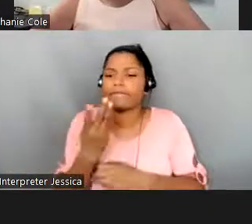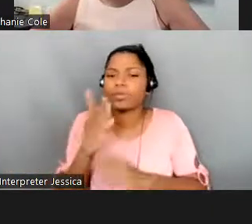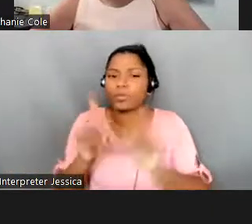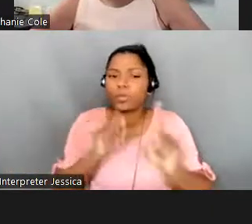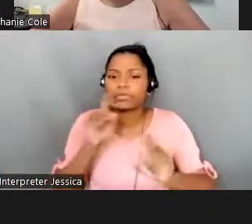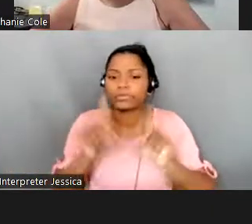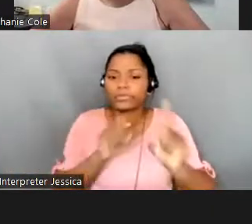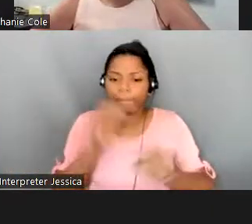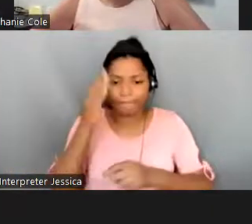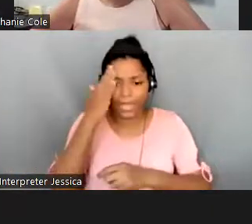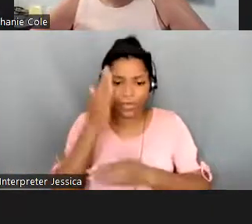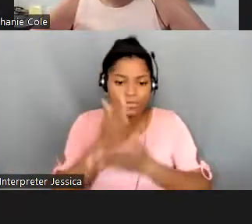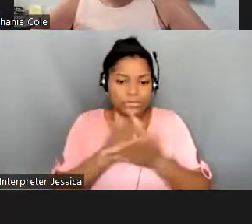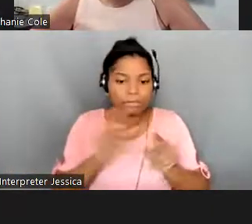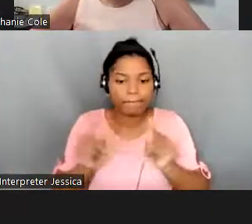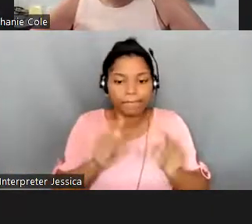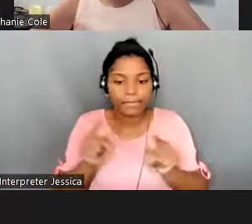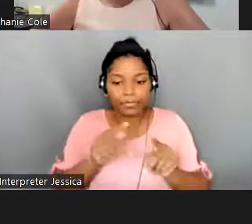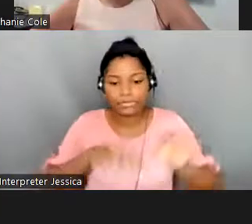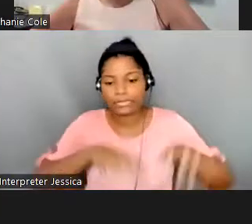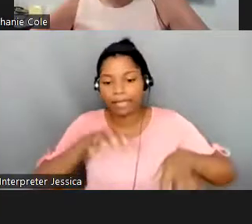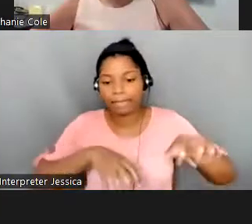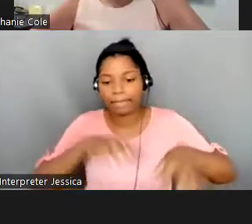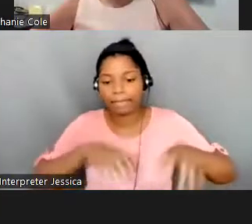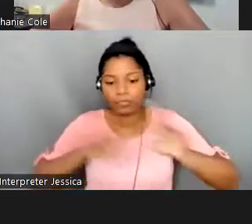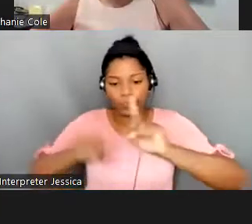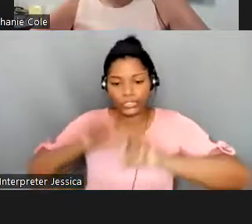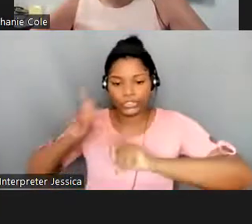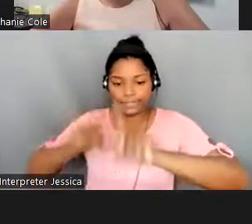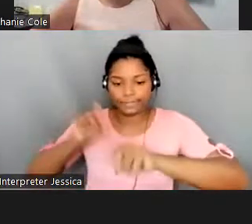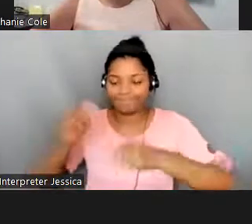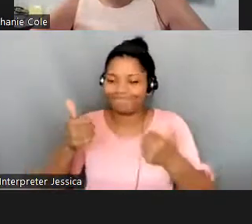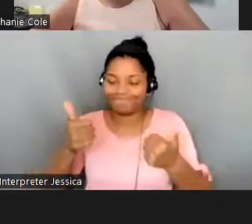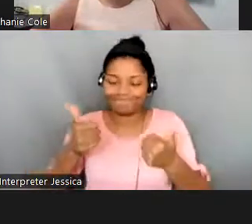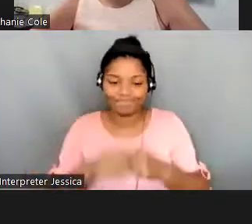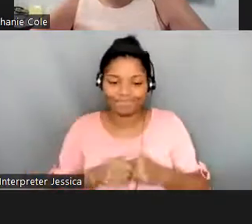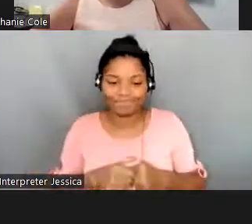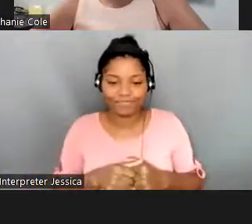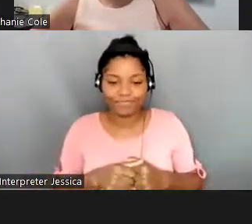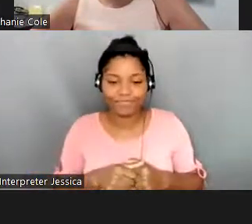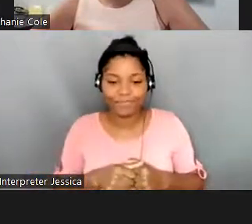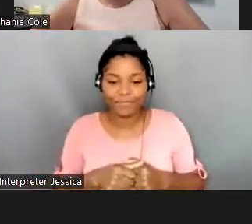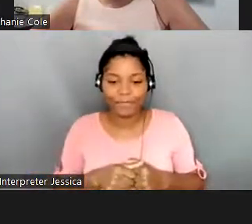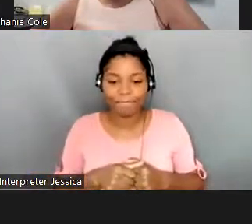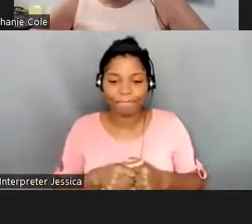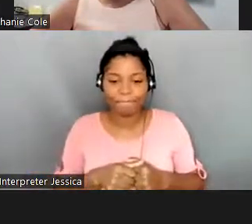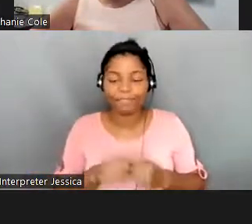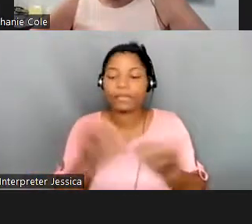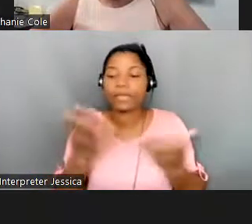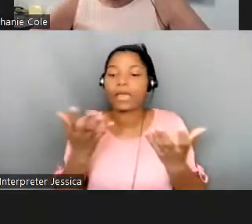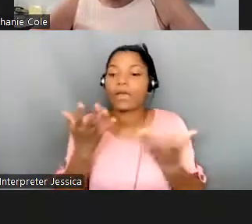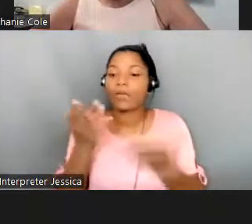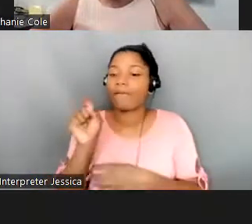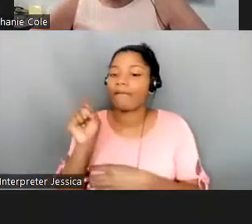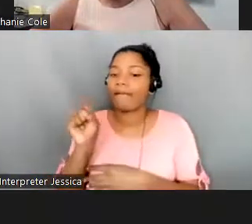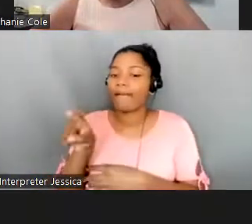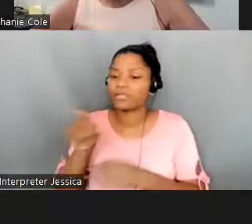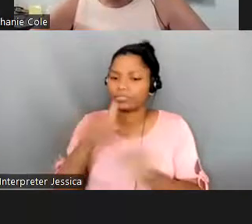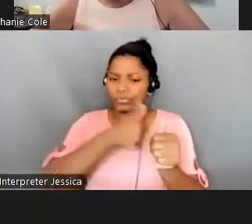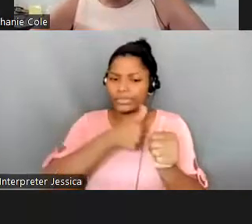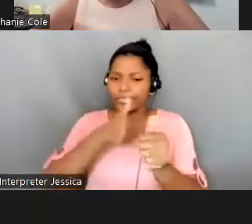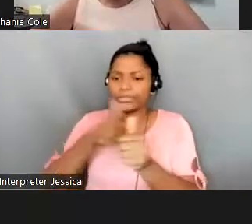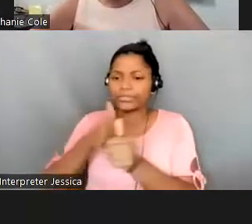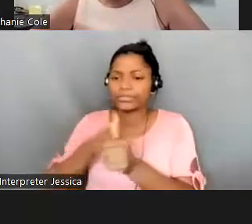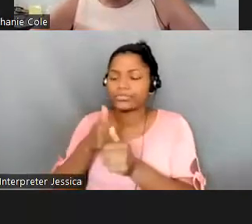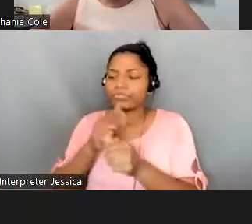And also I know people are putting questions in the box as well. But I wanted to start by asking you, each of you have described